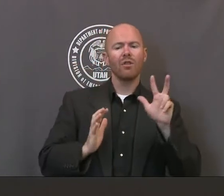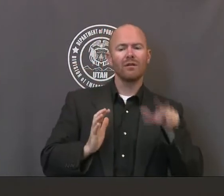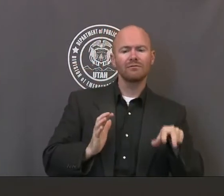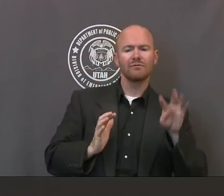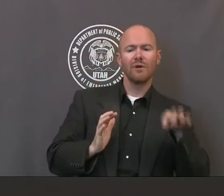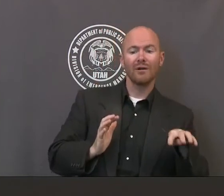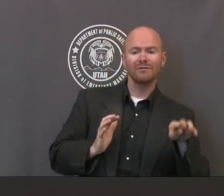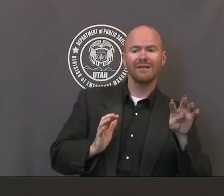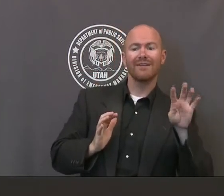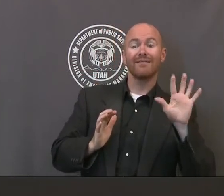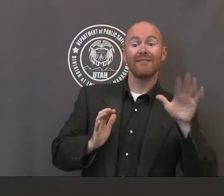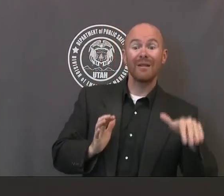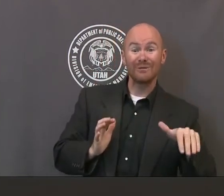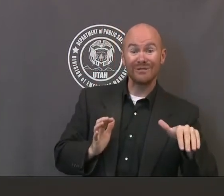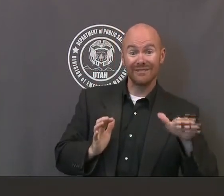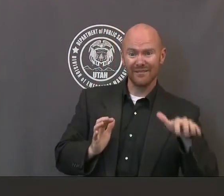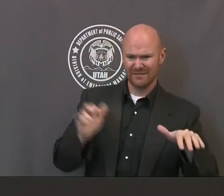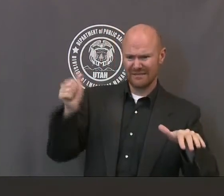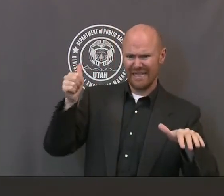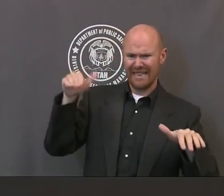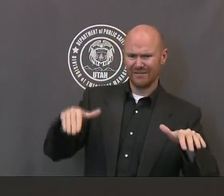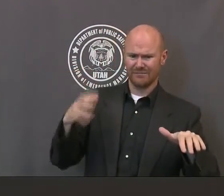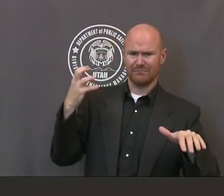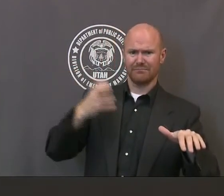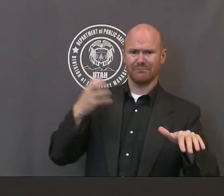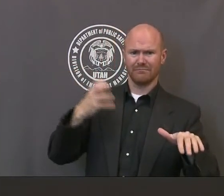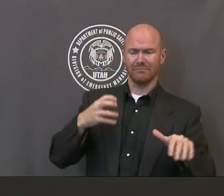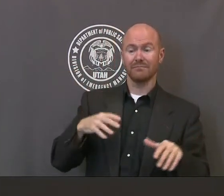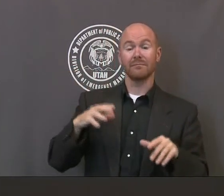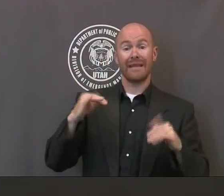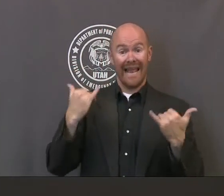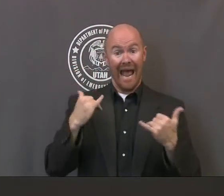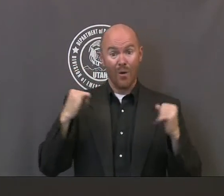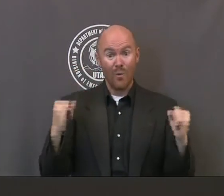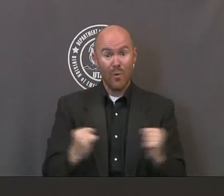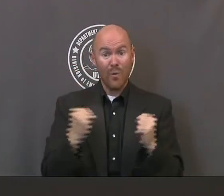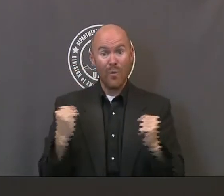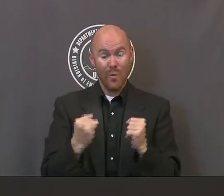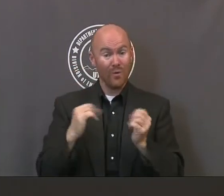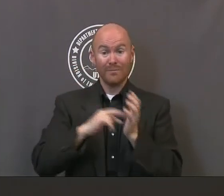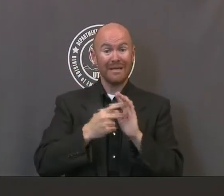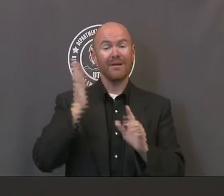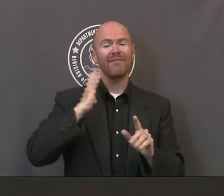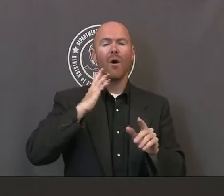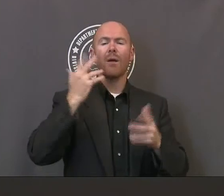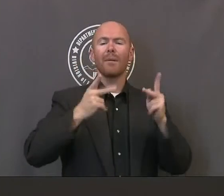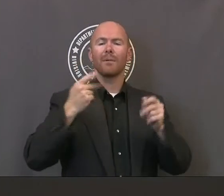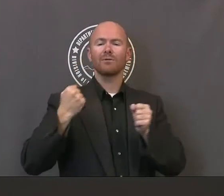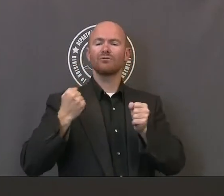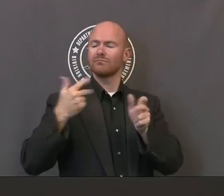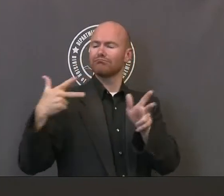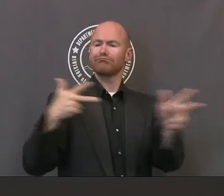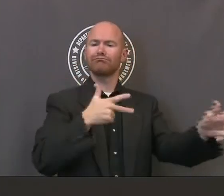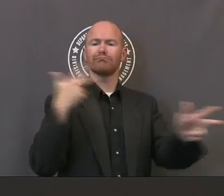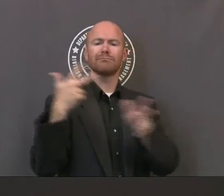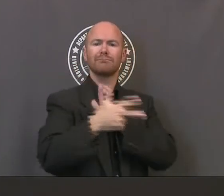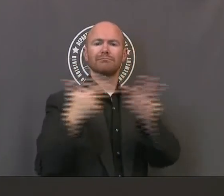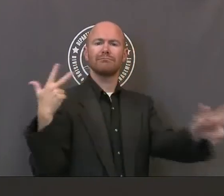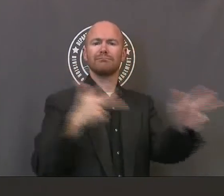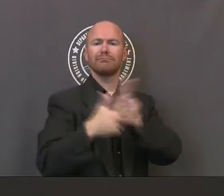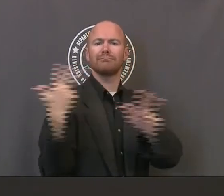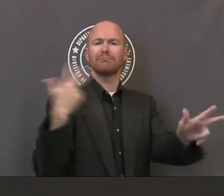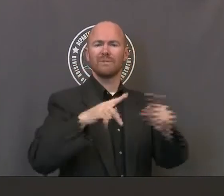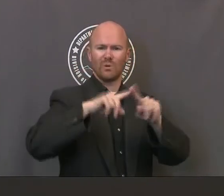were seeing. It's getting colder, so testing sites are going to start moving indoors. And so we are working towards figuring out what